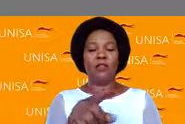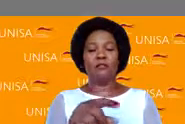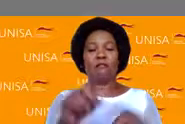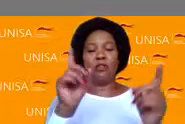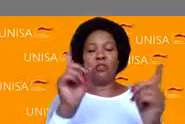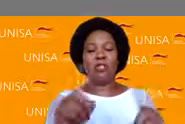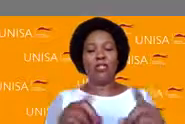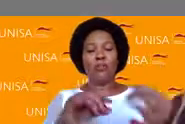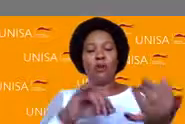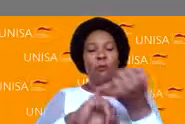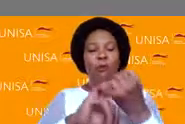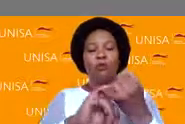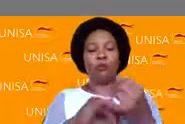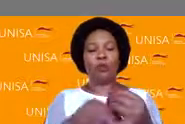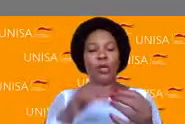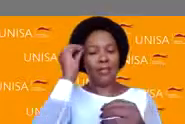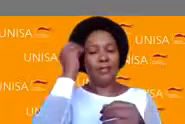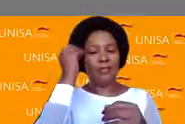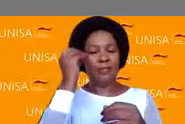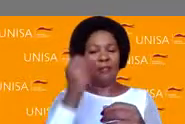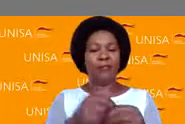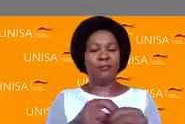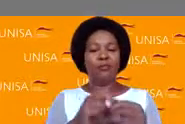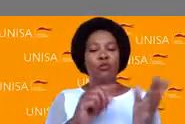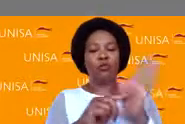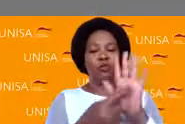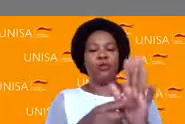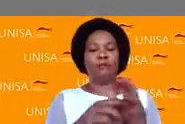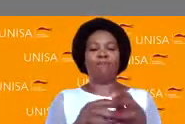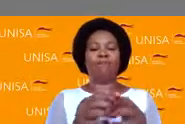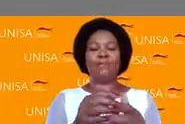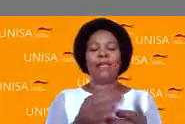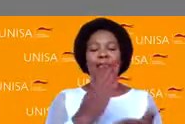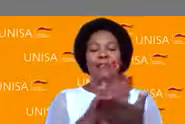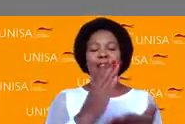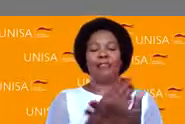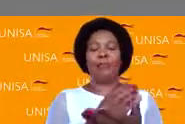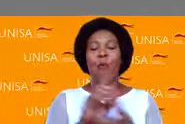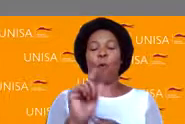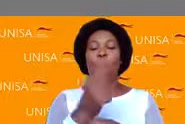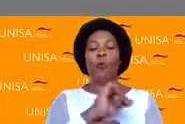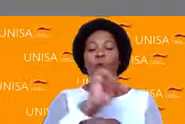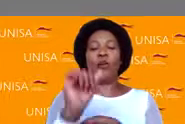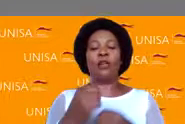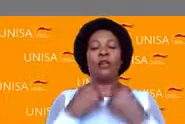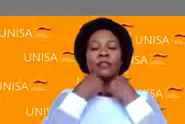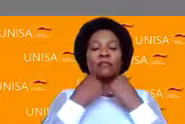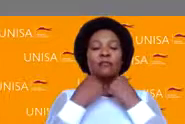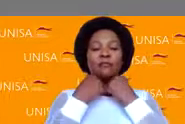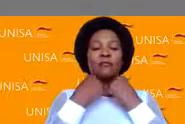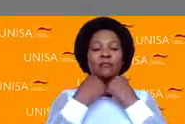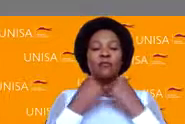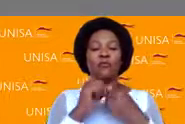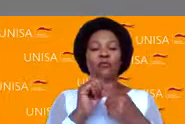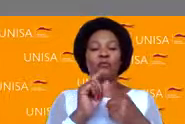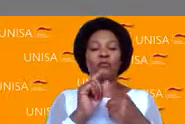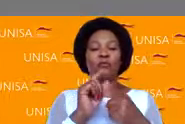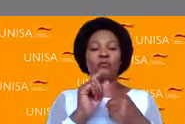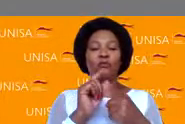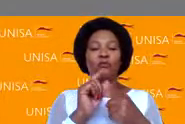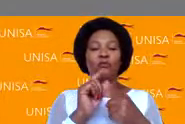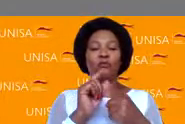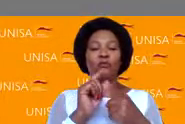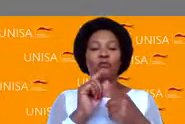that you're interested in, and it will show you exactly all the assignments and what is your grade that you achieved for that